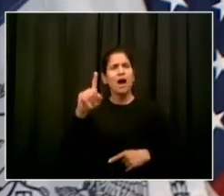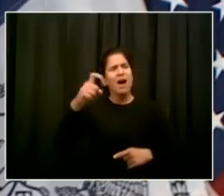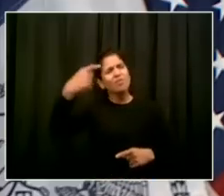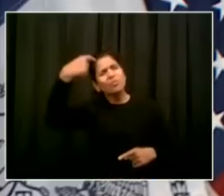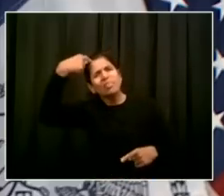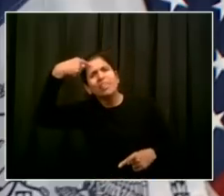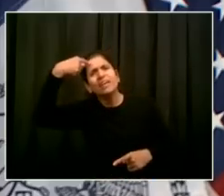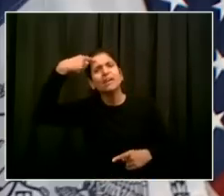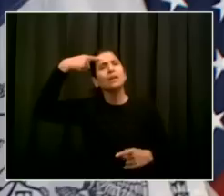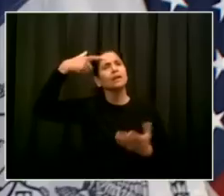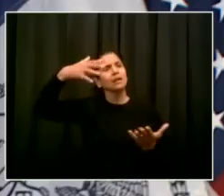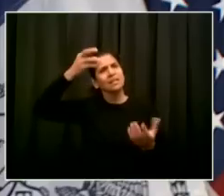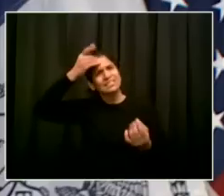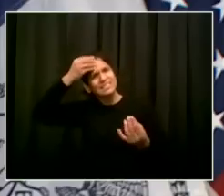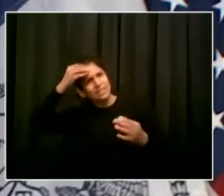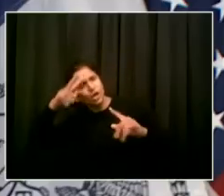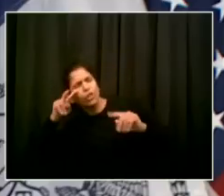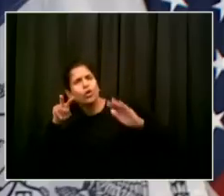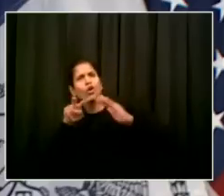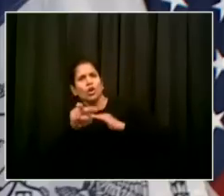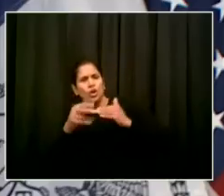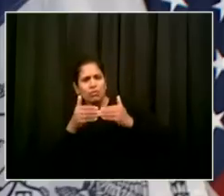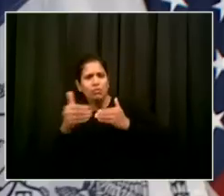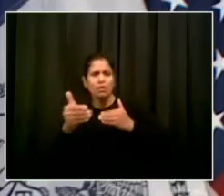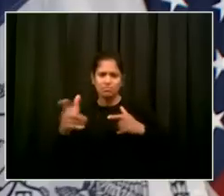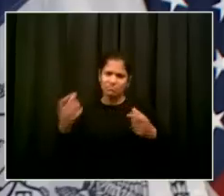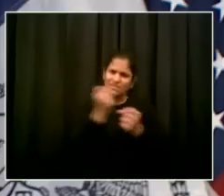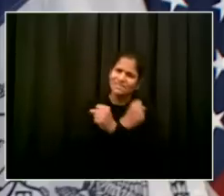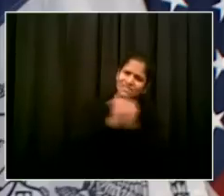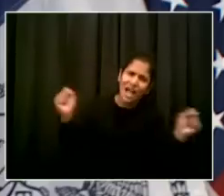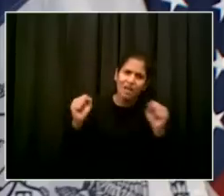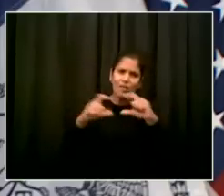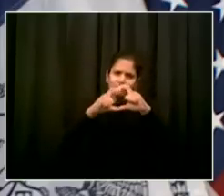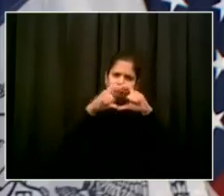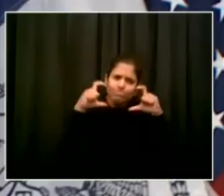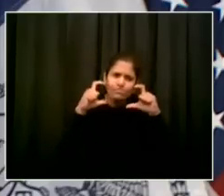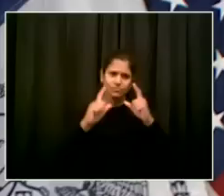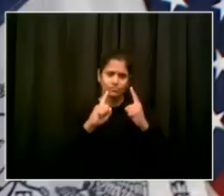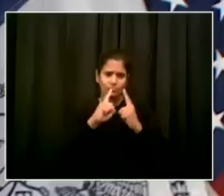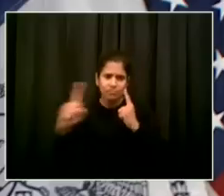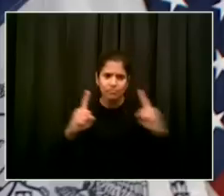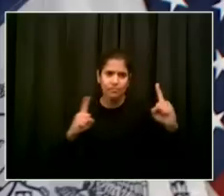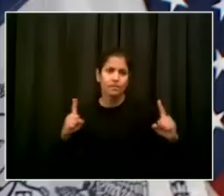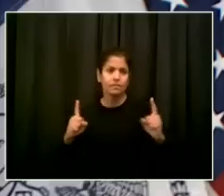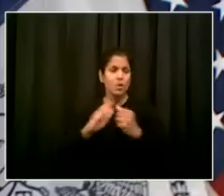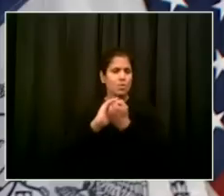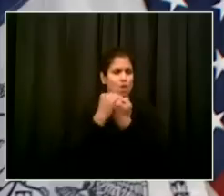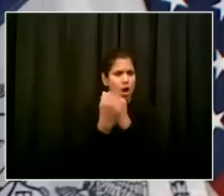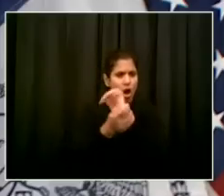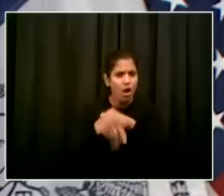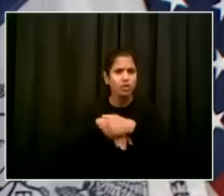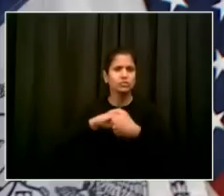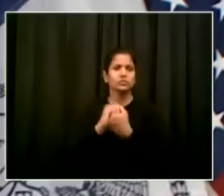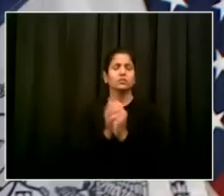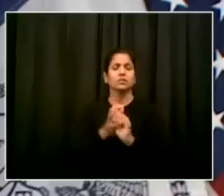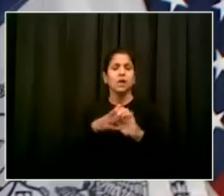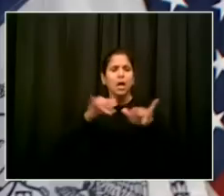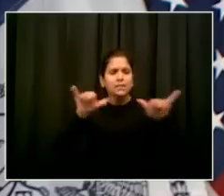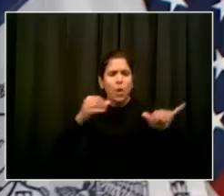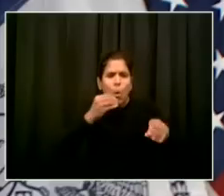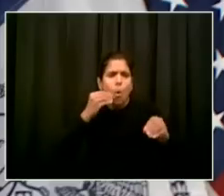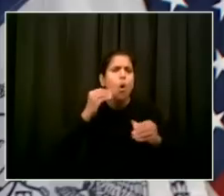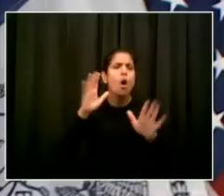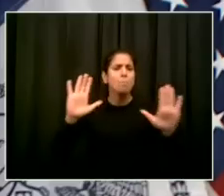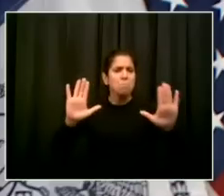these widespread resurgences, I think that we've had particular devotion to the data